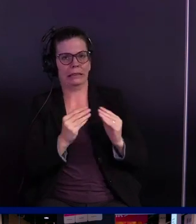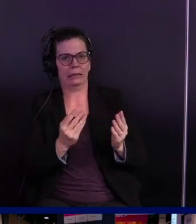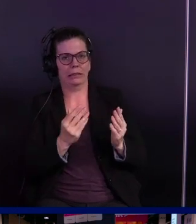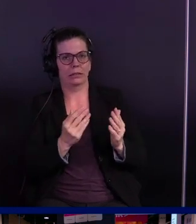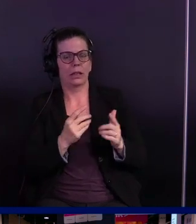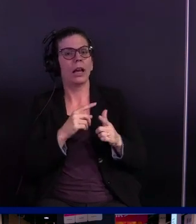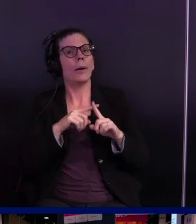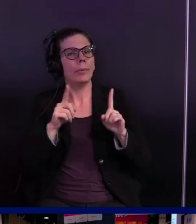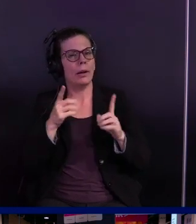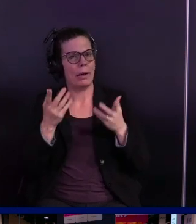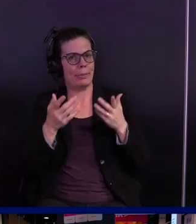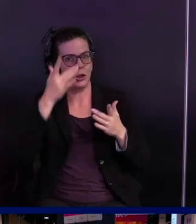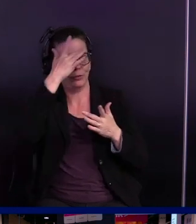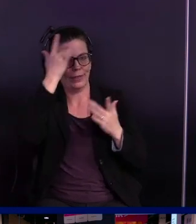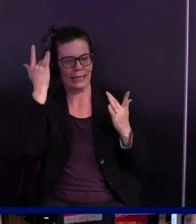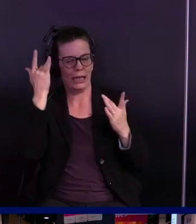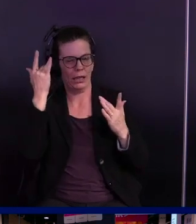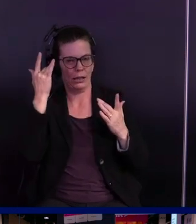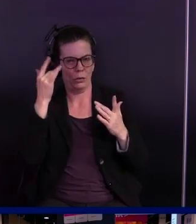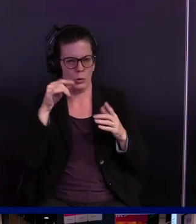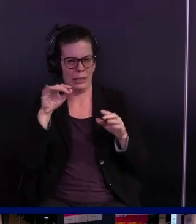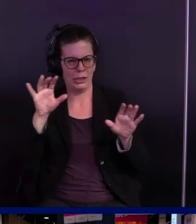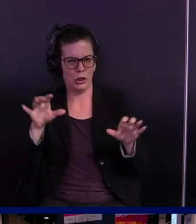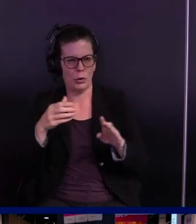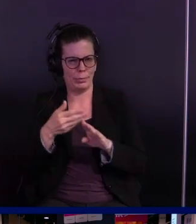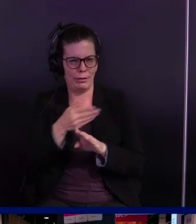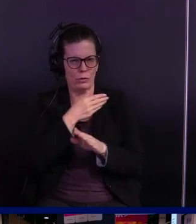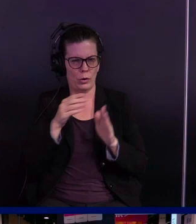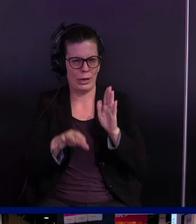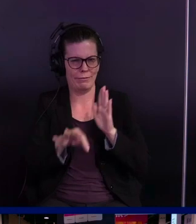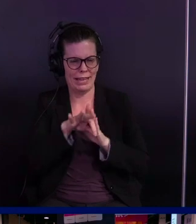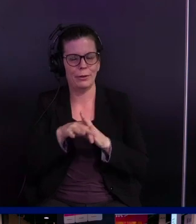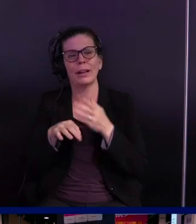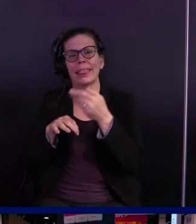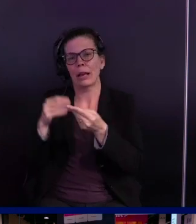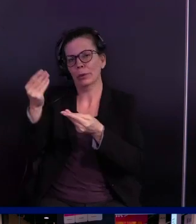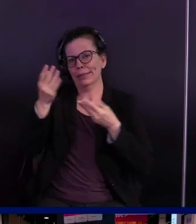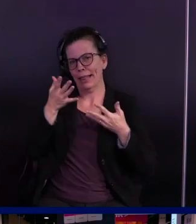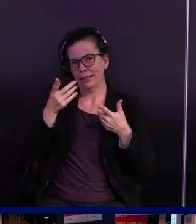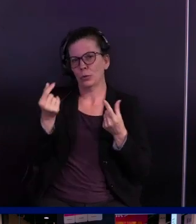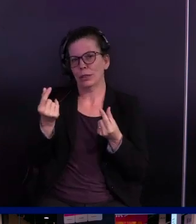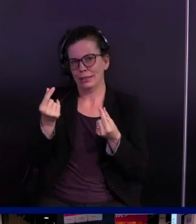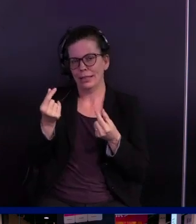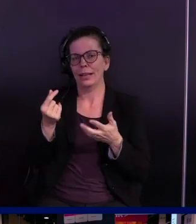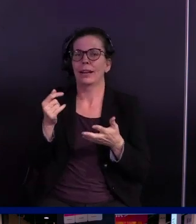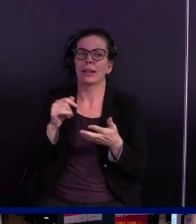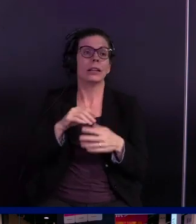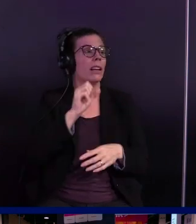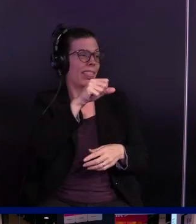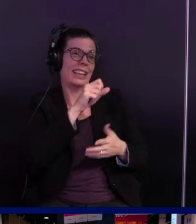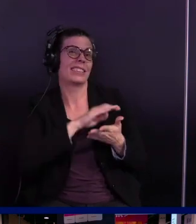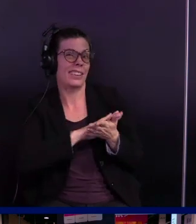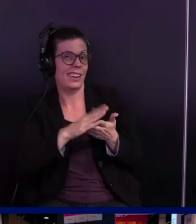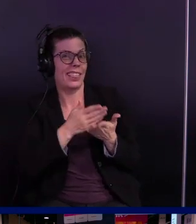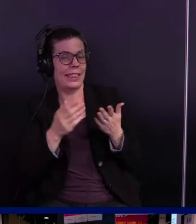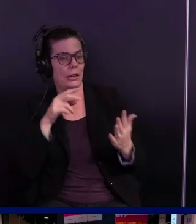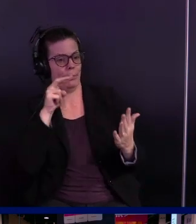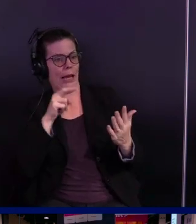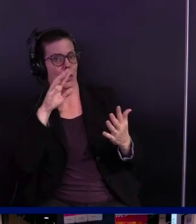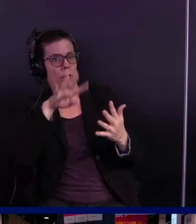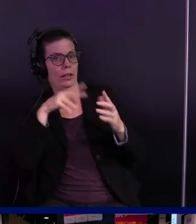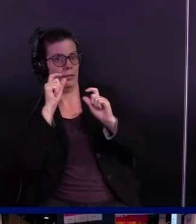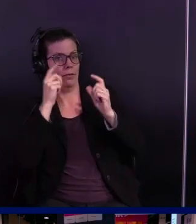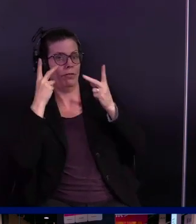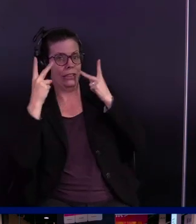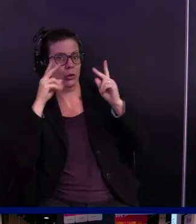then you might forget, what did it do before we found it? And this is telling us that. That's the nice thing about looking at the graph visualization